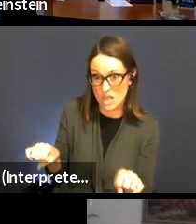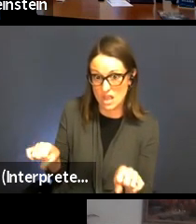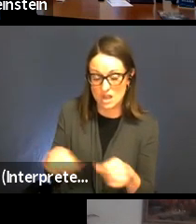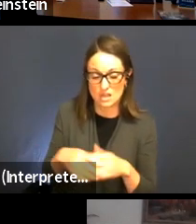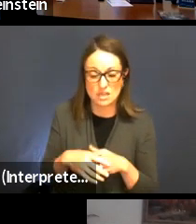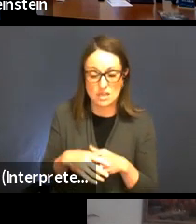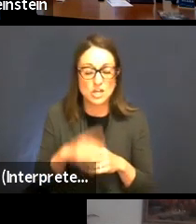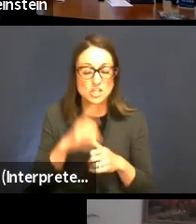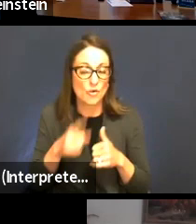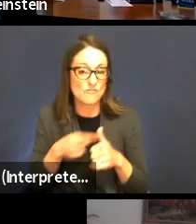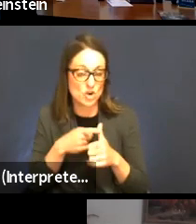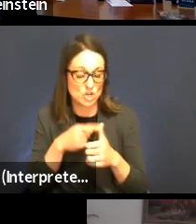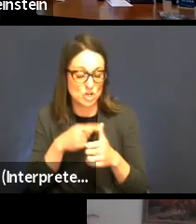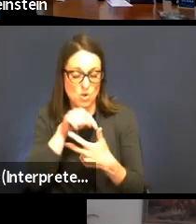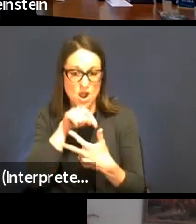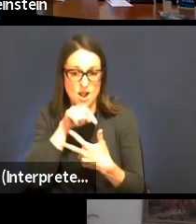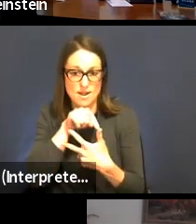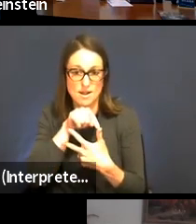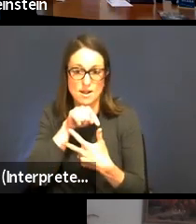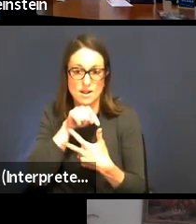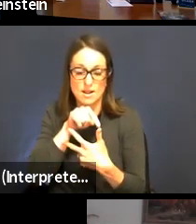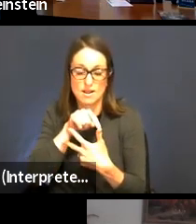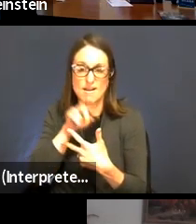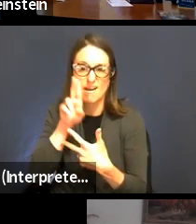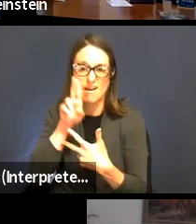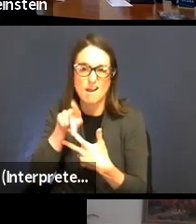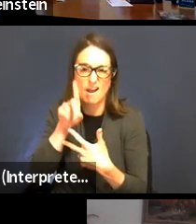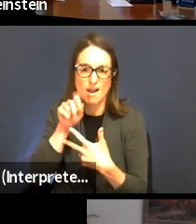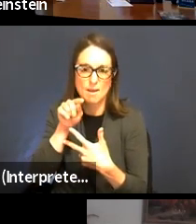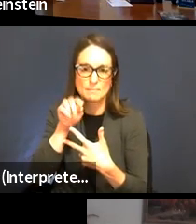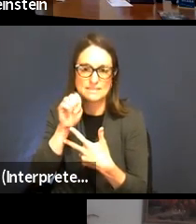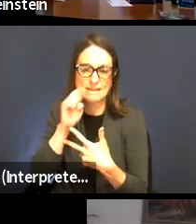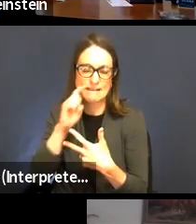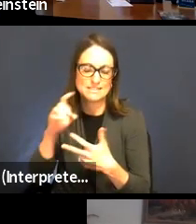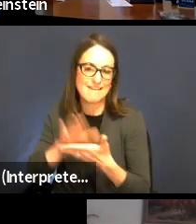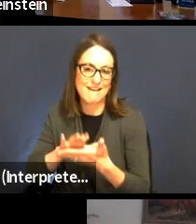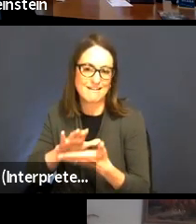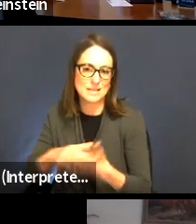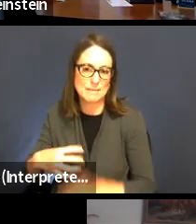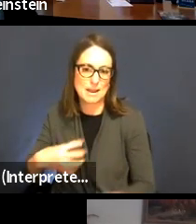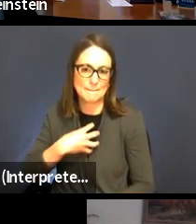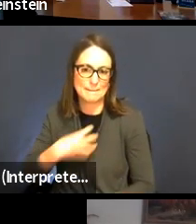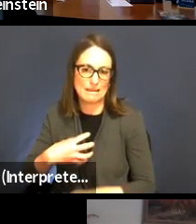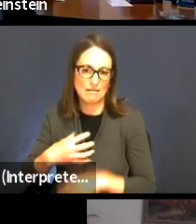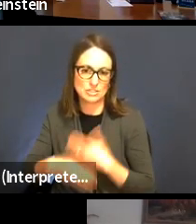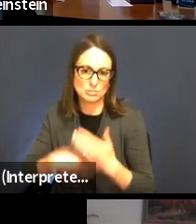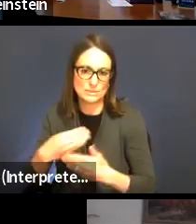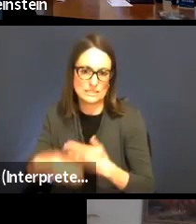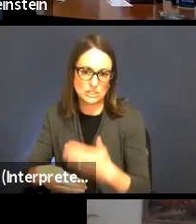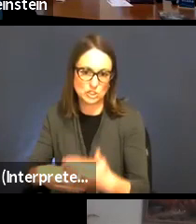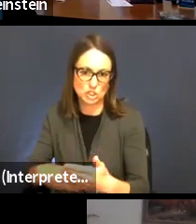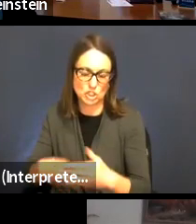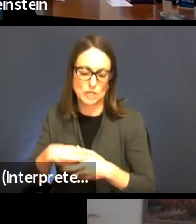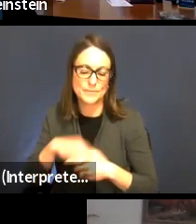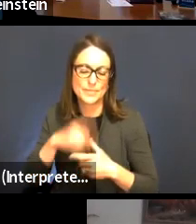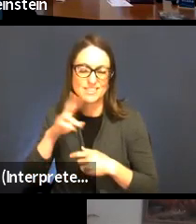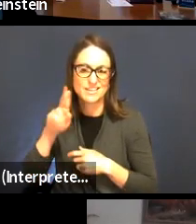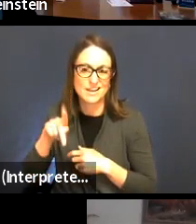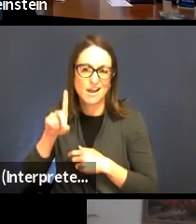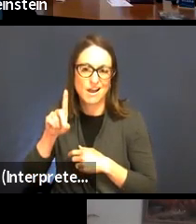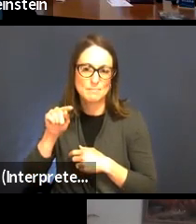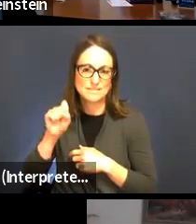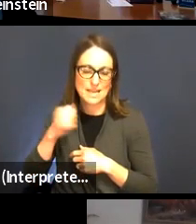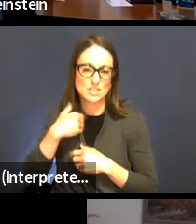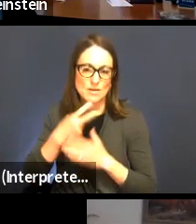So the first one is an update to the academic appeals procedure. These updates, you have both the